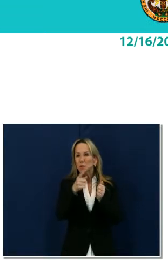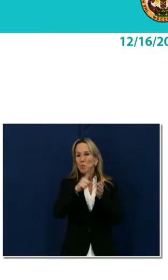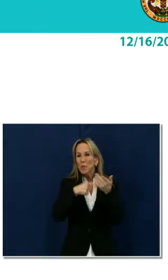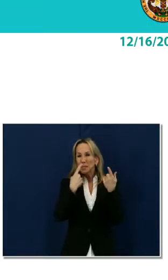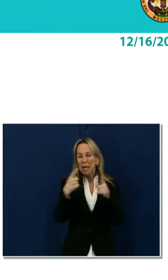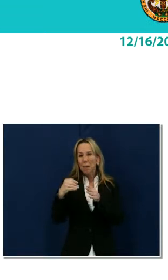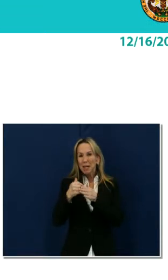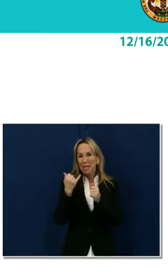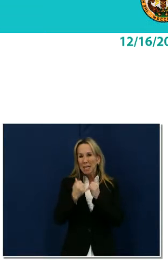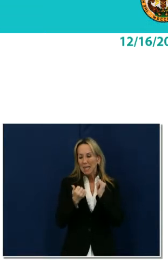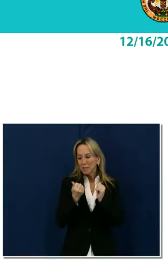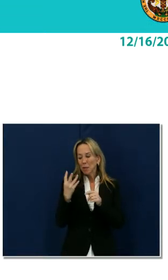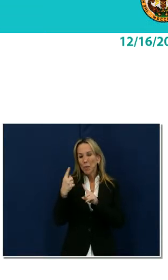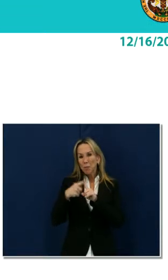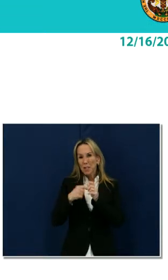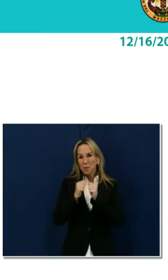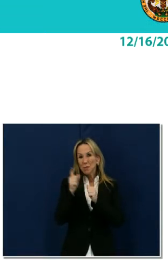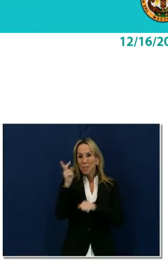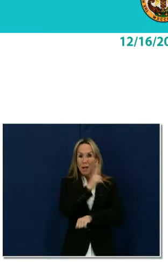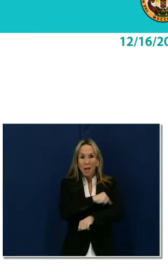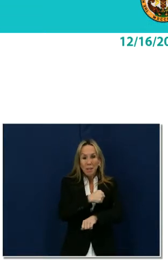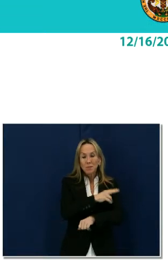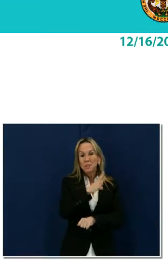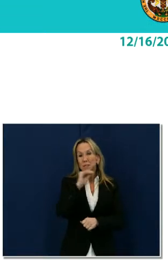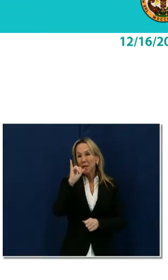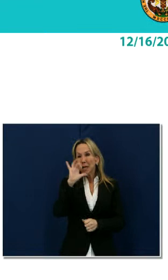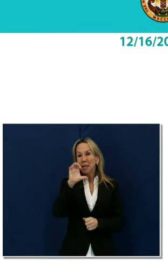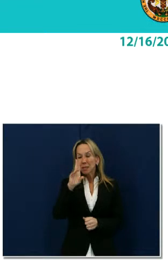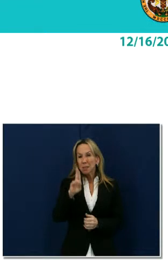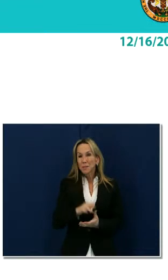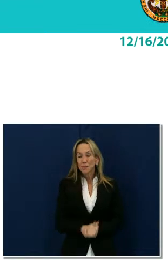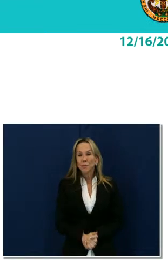with hospitalizations and ICU admissions.